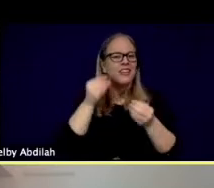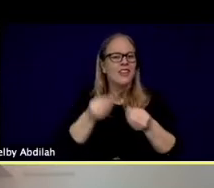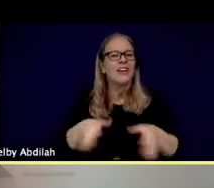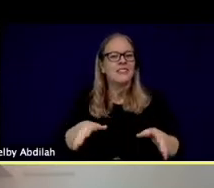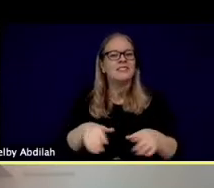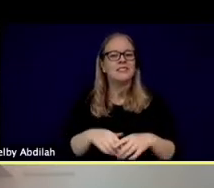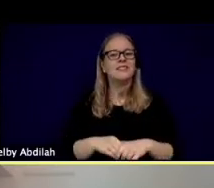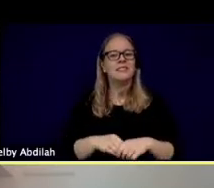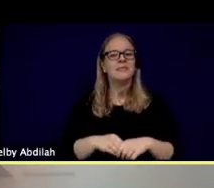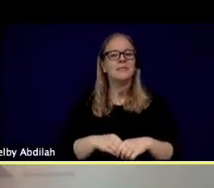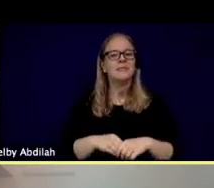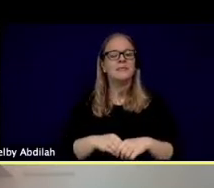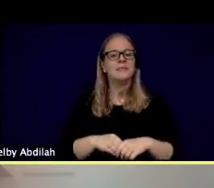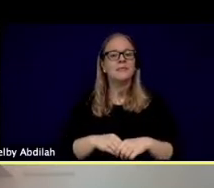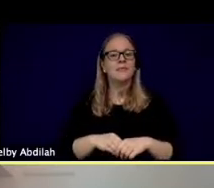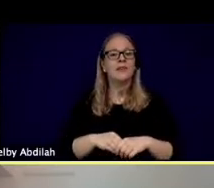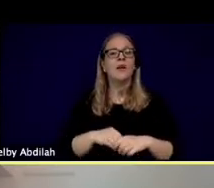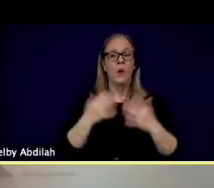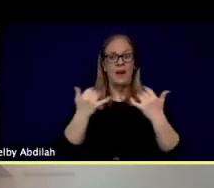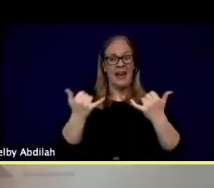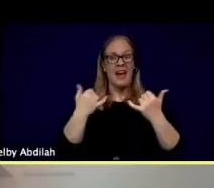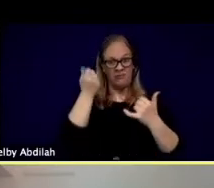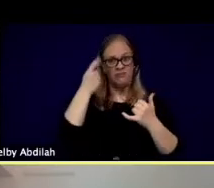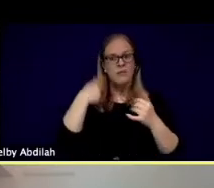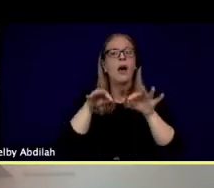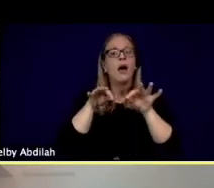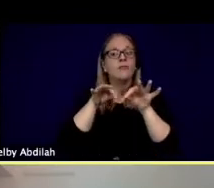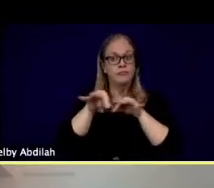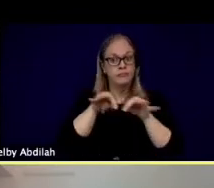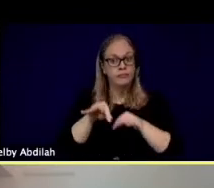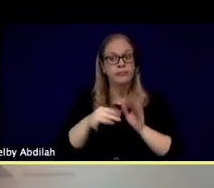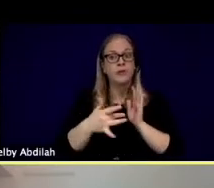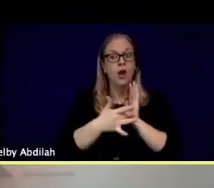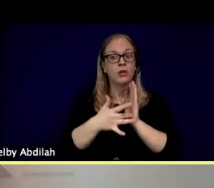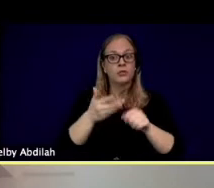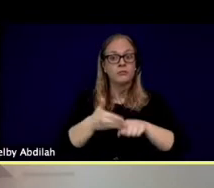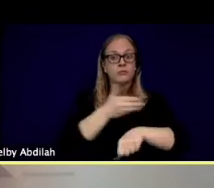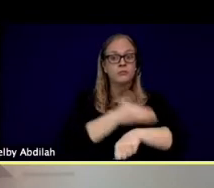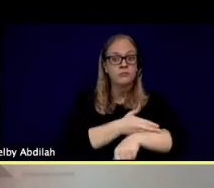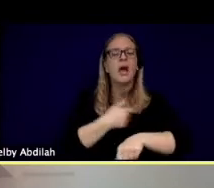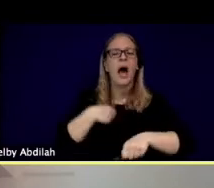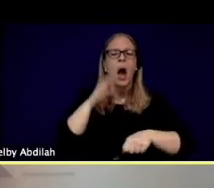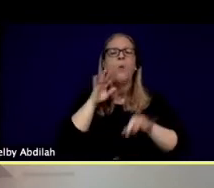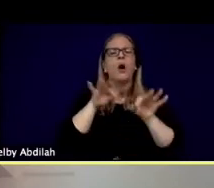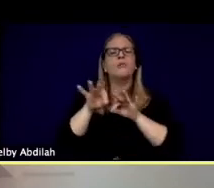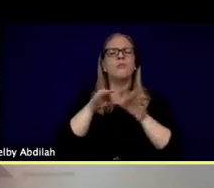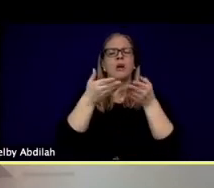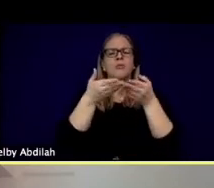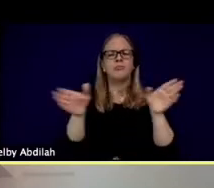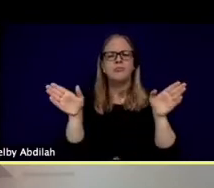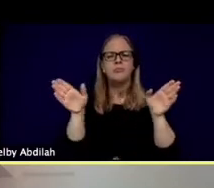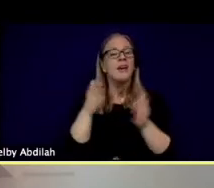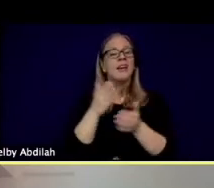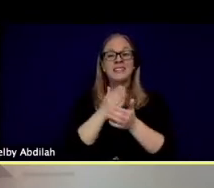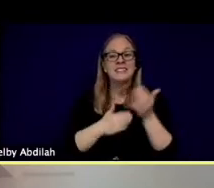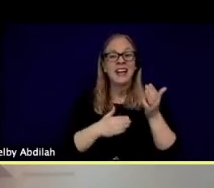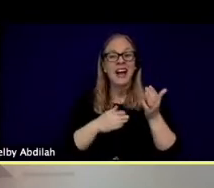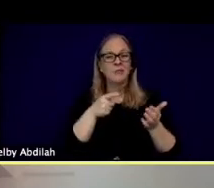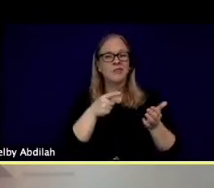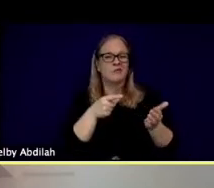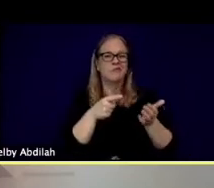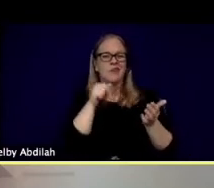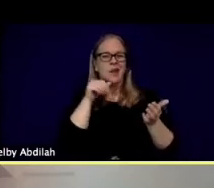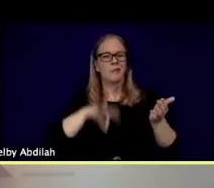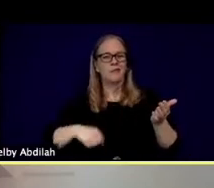when I talk about these developments, I'll be talking in a general sense, but not all of them will have equal benefit because it